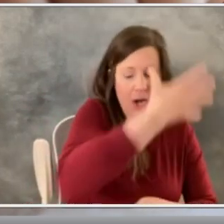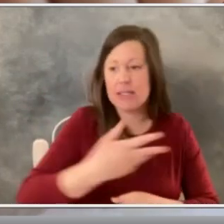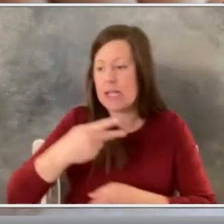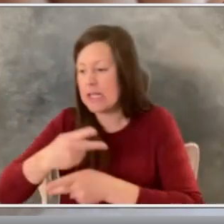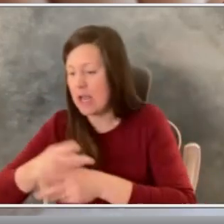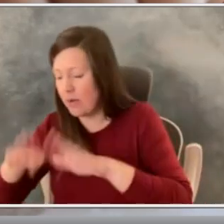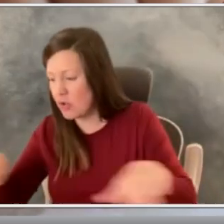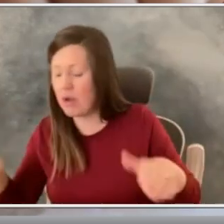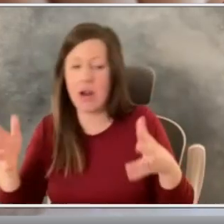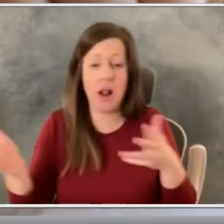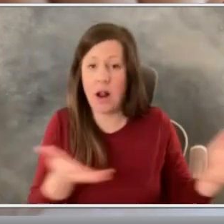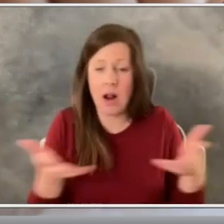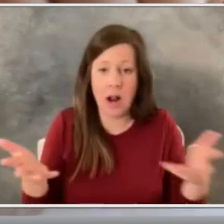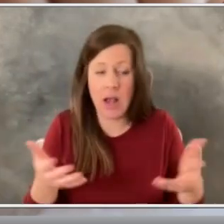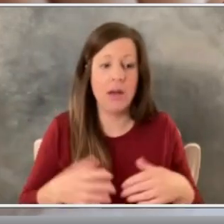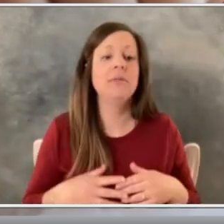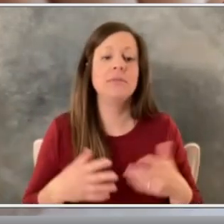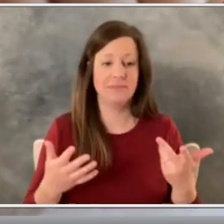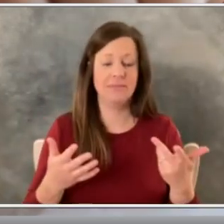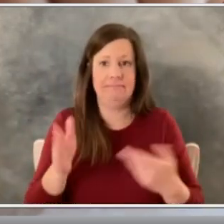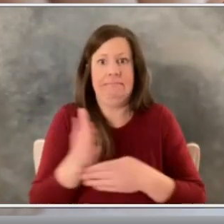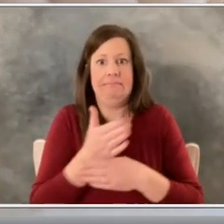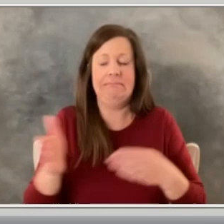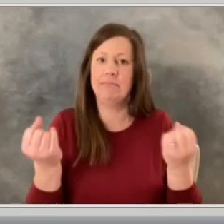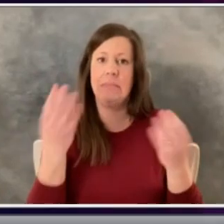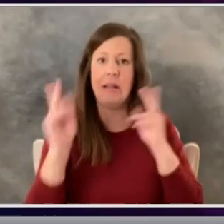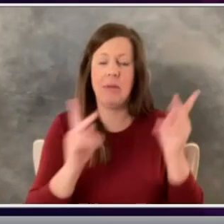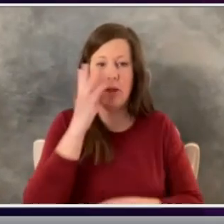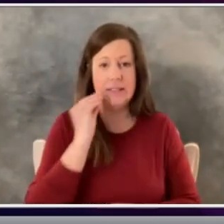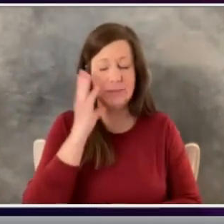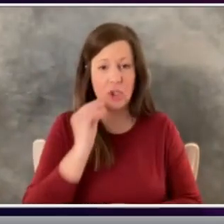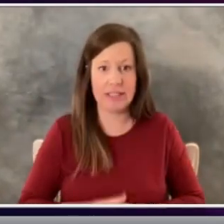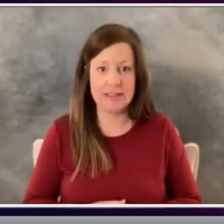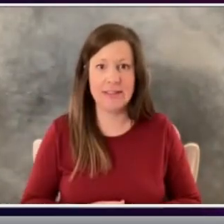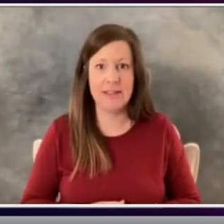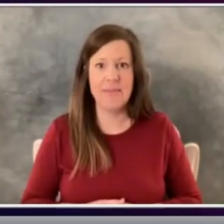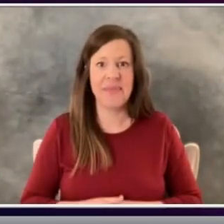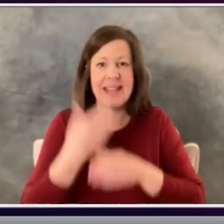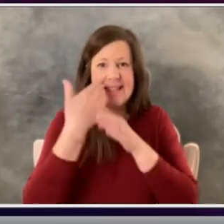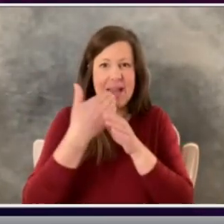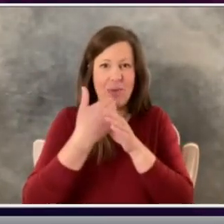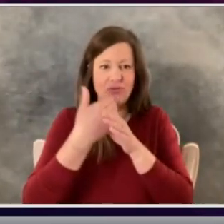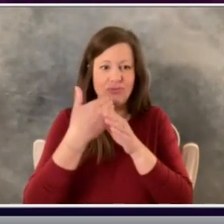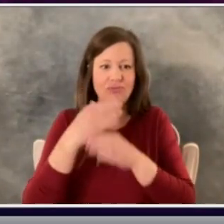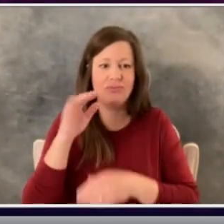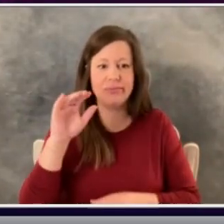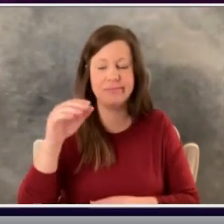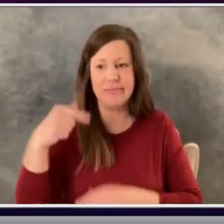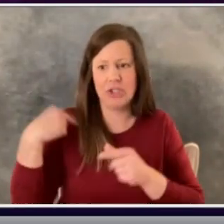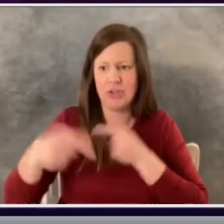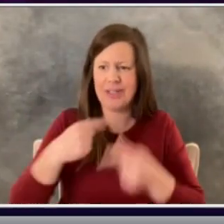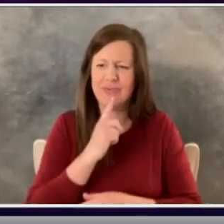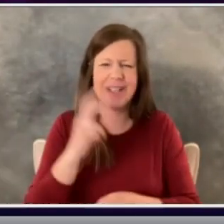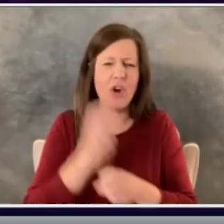children. Boy, a lot of people can relate to that. Carlos, sandwich generation is so hard. The journey's rough no matter